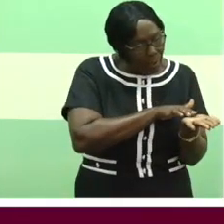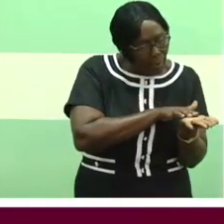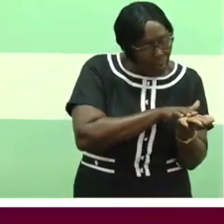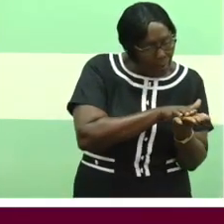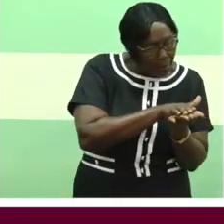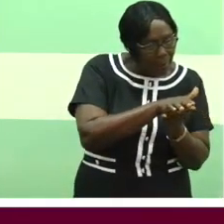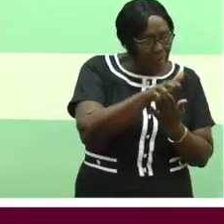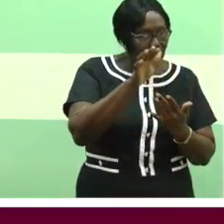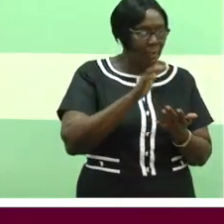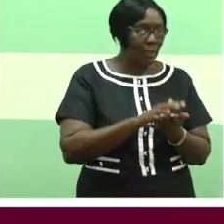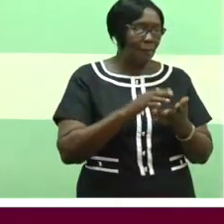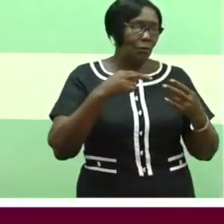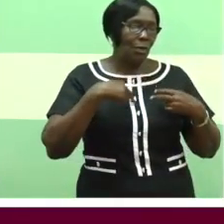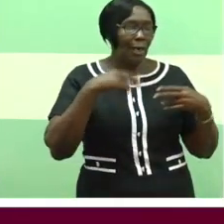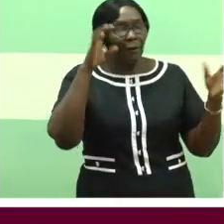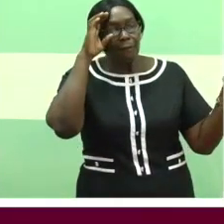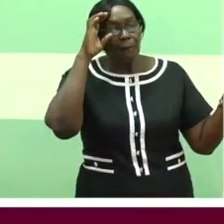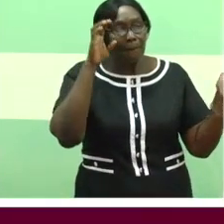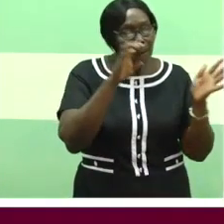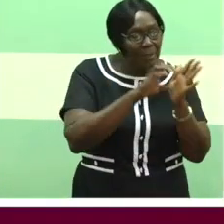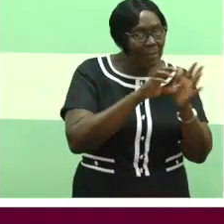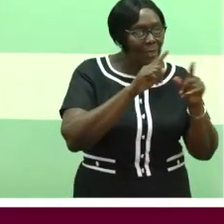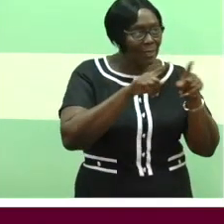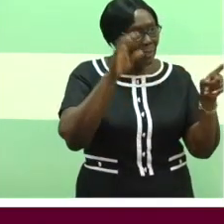here pictures